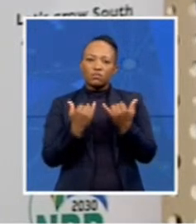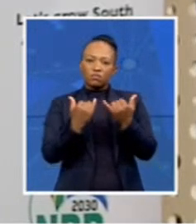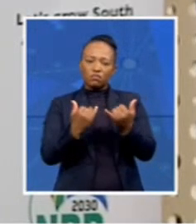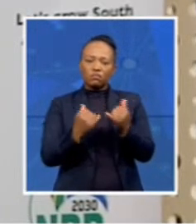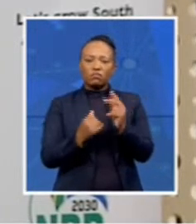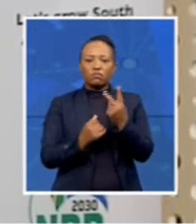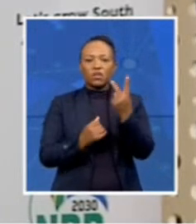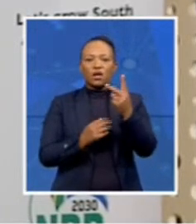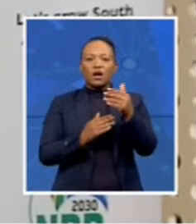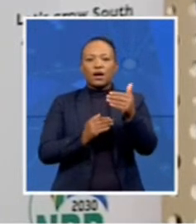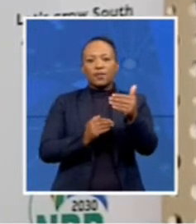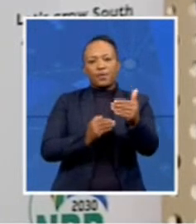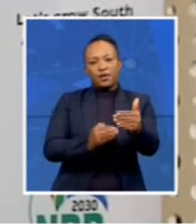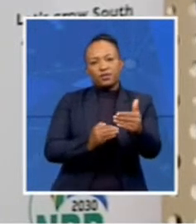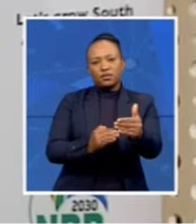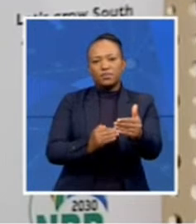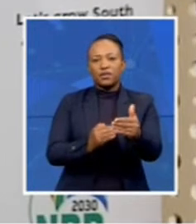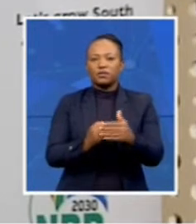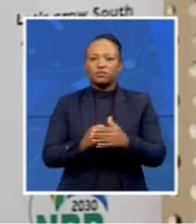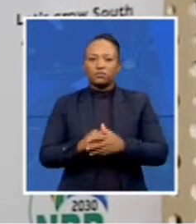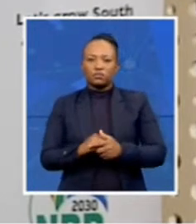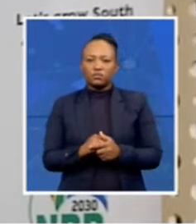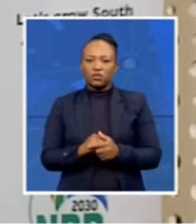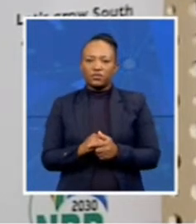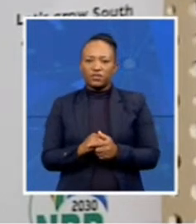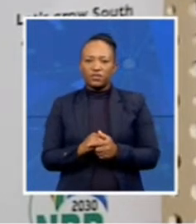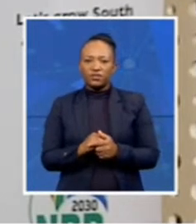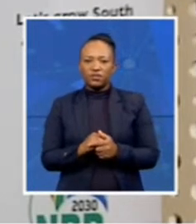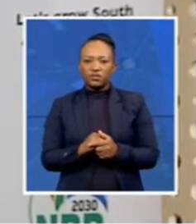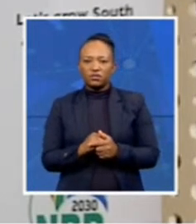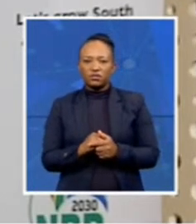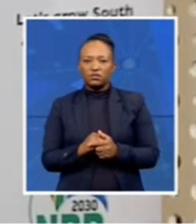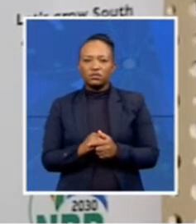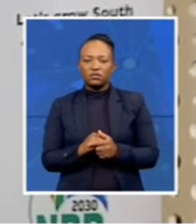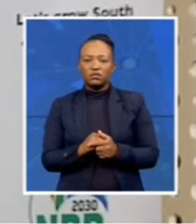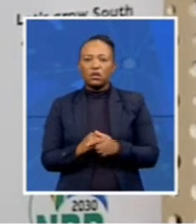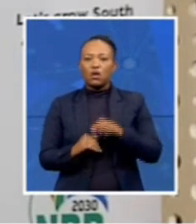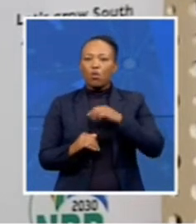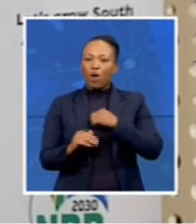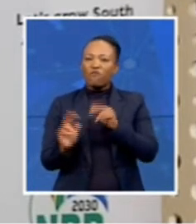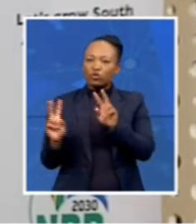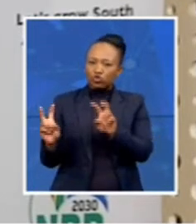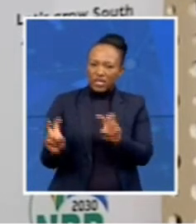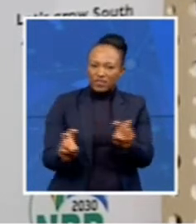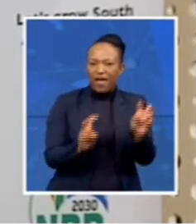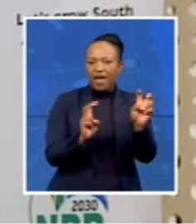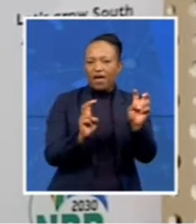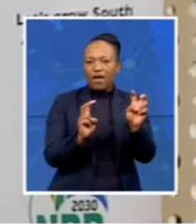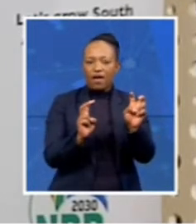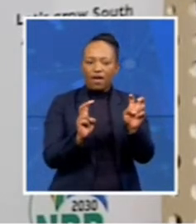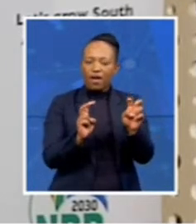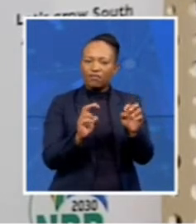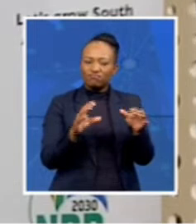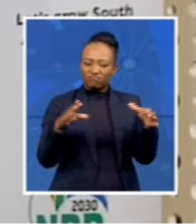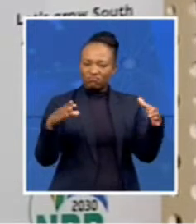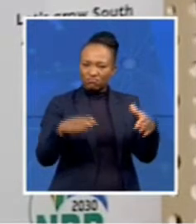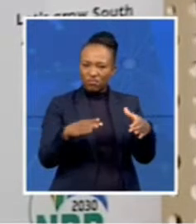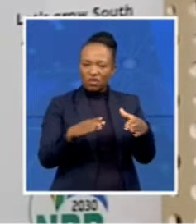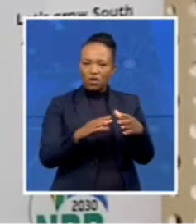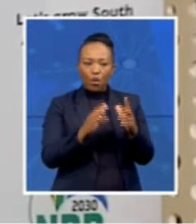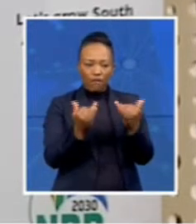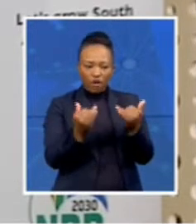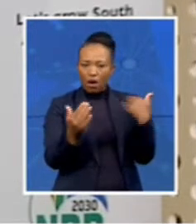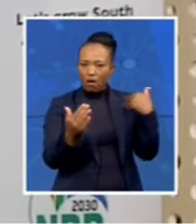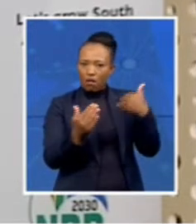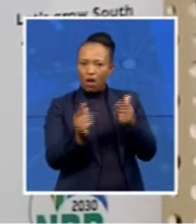that scheme, Lesotho Highland Water Transfer Scheme, and we are happy about the developments up to now. In